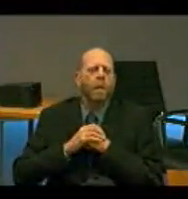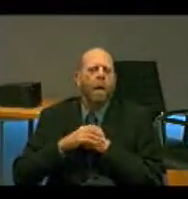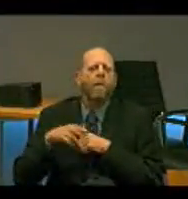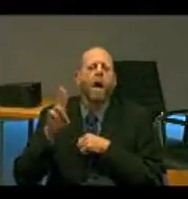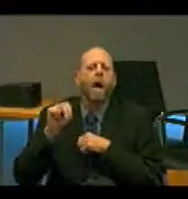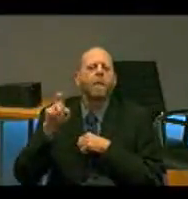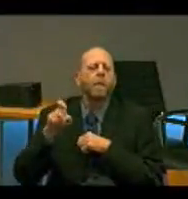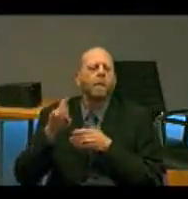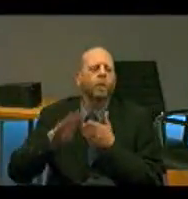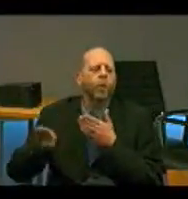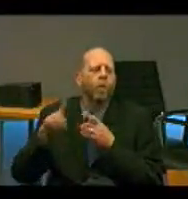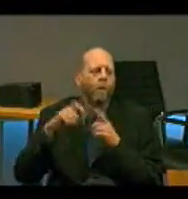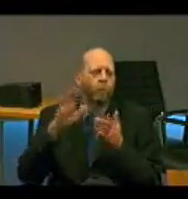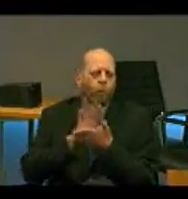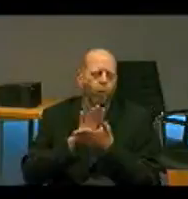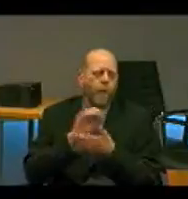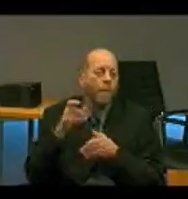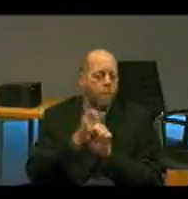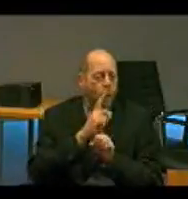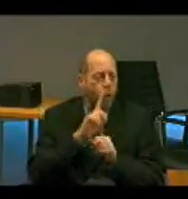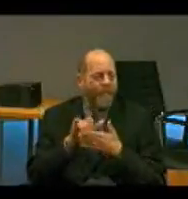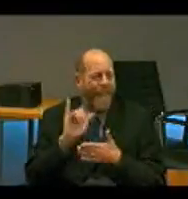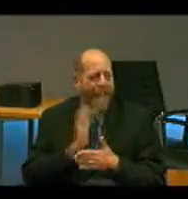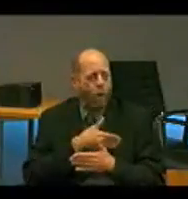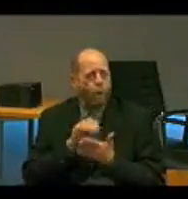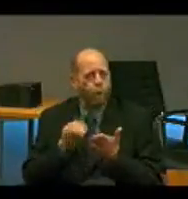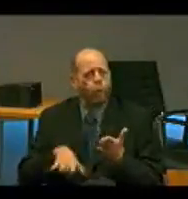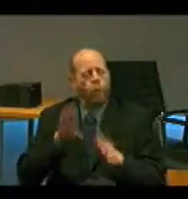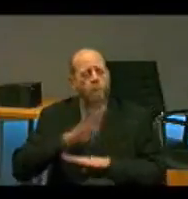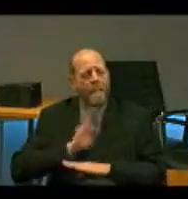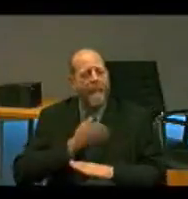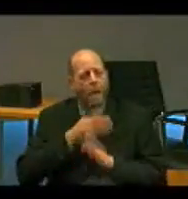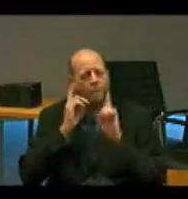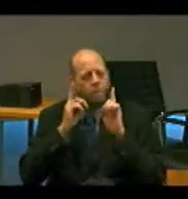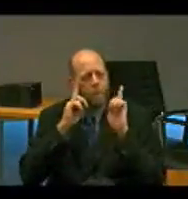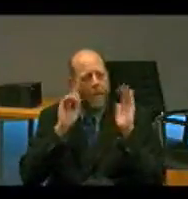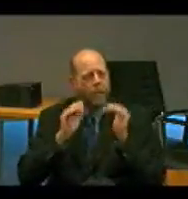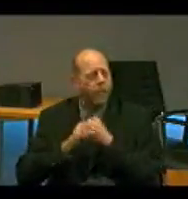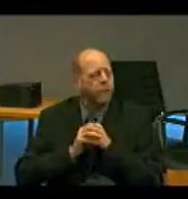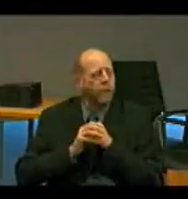unnecessary exclusion from school and ensure that our students could meet our expectations.